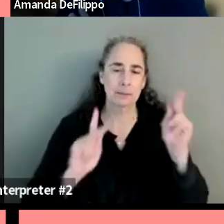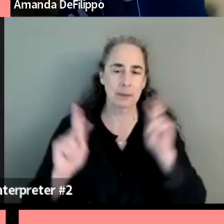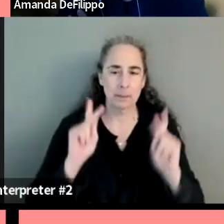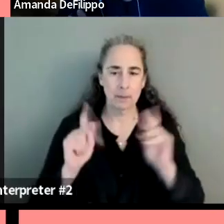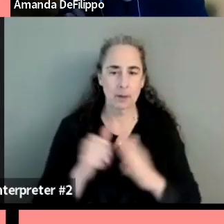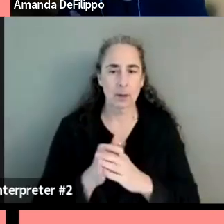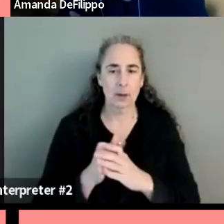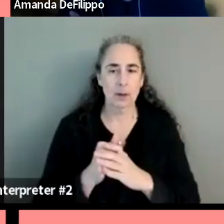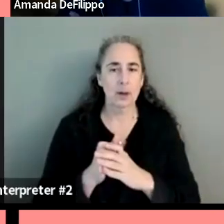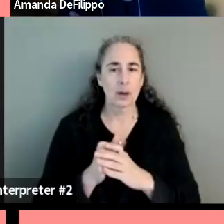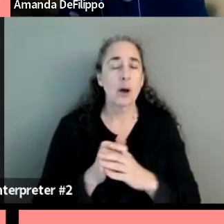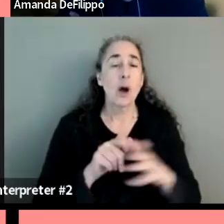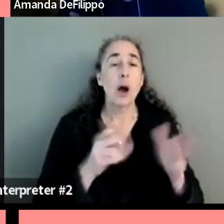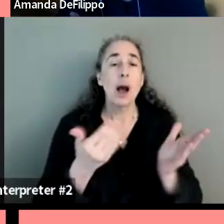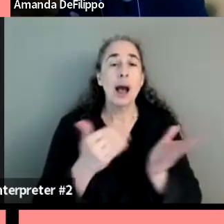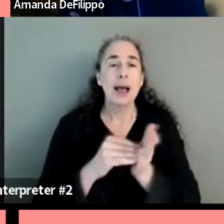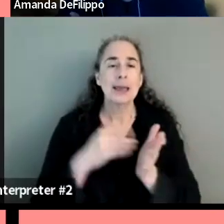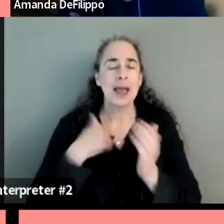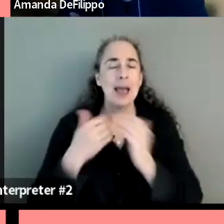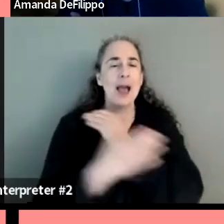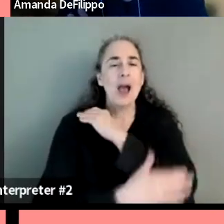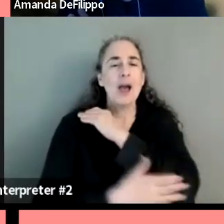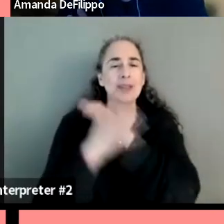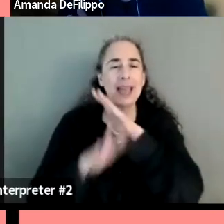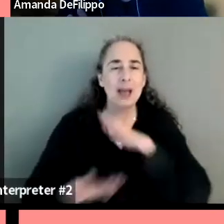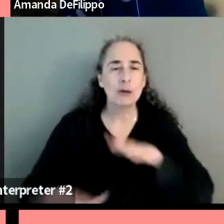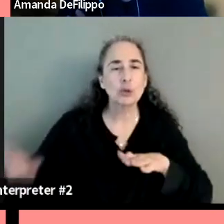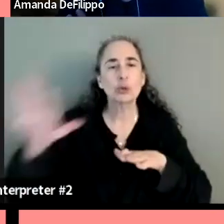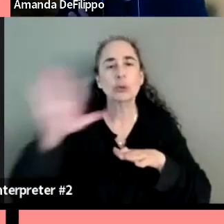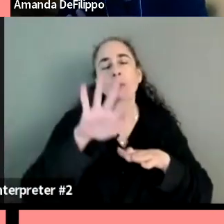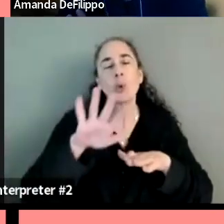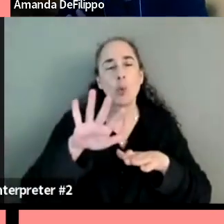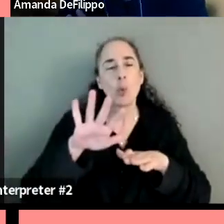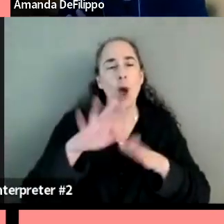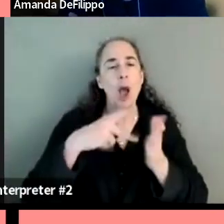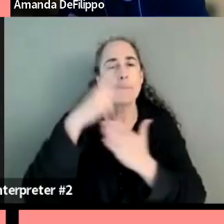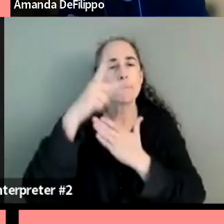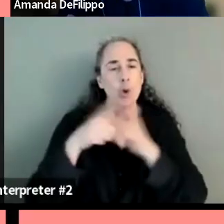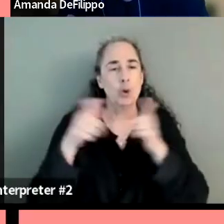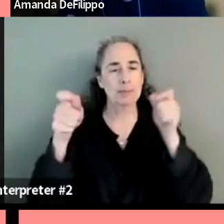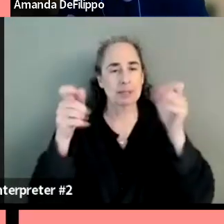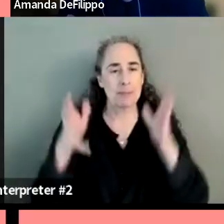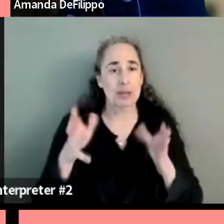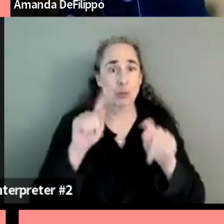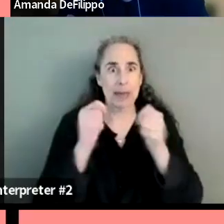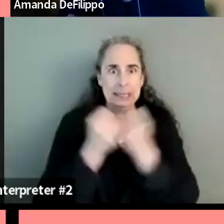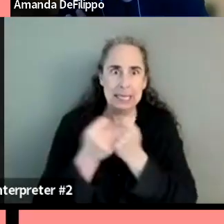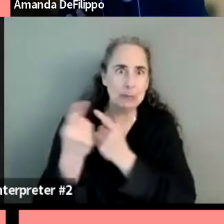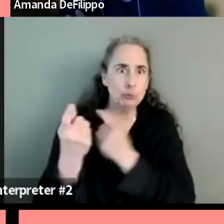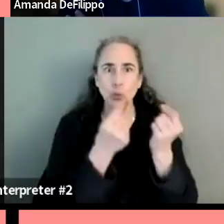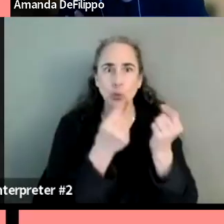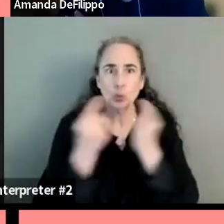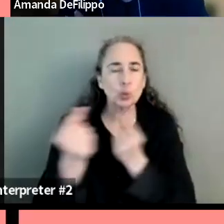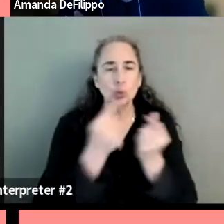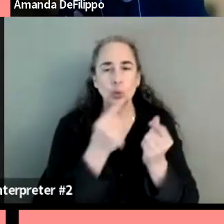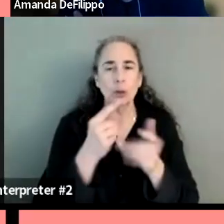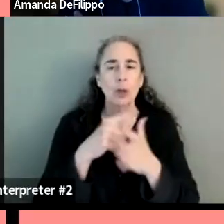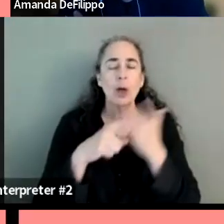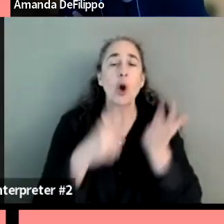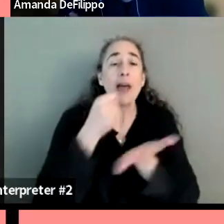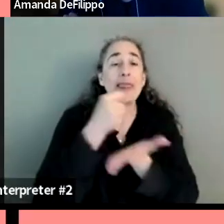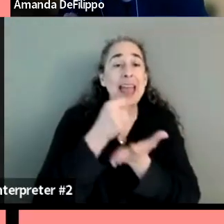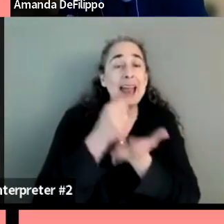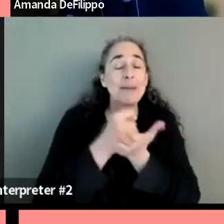I'm the countywide programs manager, so my team does a lot. And within that, we do therapeutic